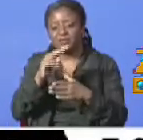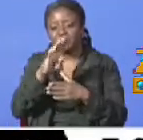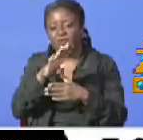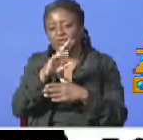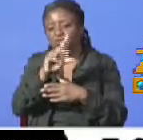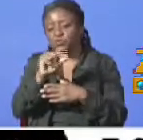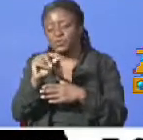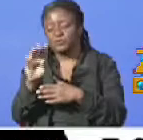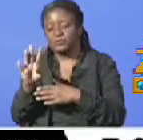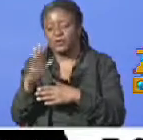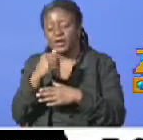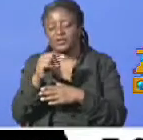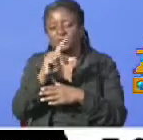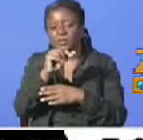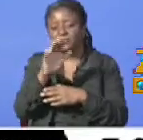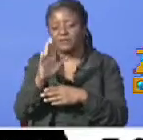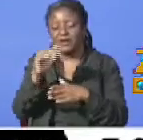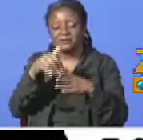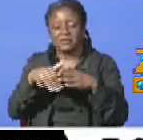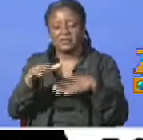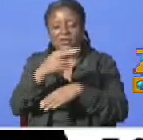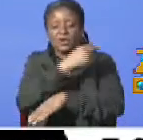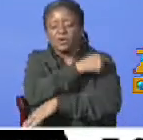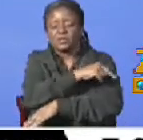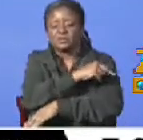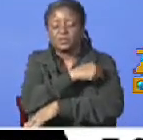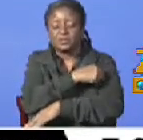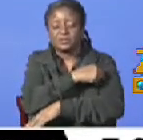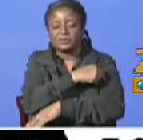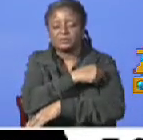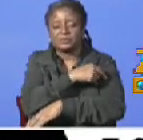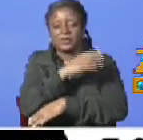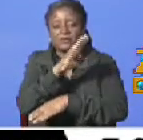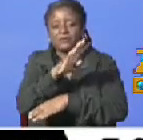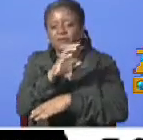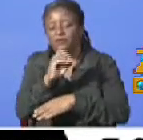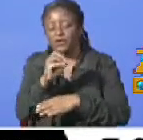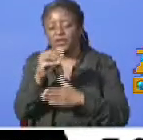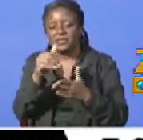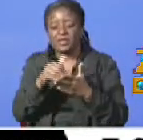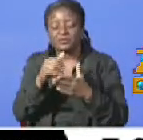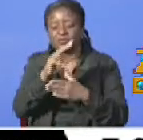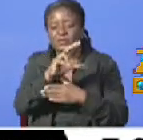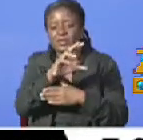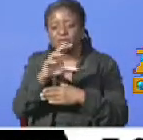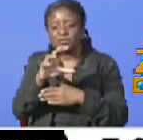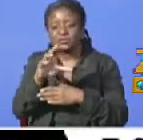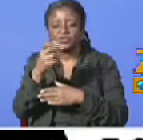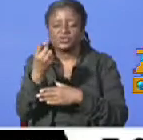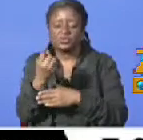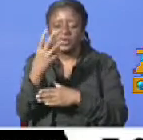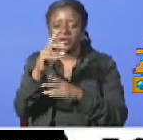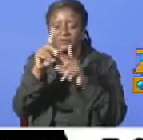5,424, and 25 hospitalizations are now on record. 40,312 tests have